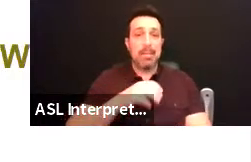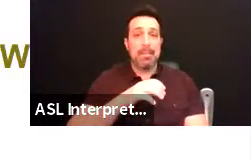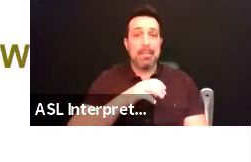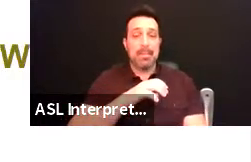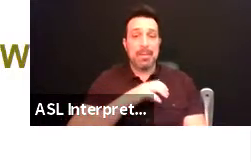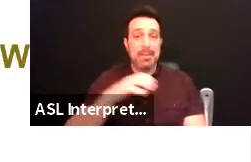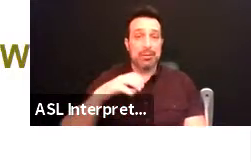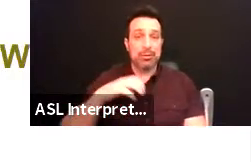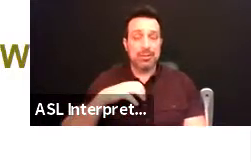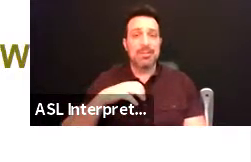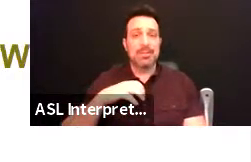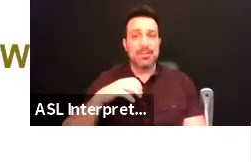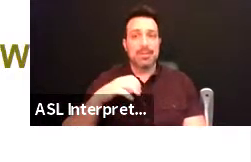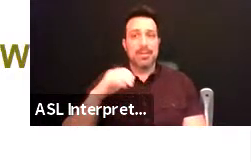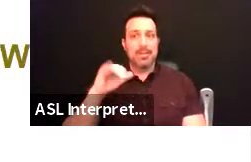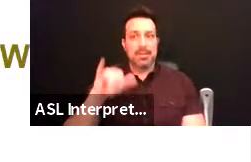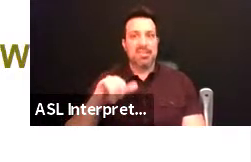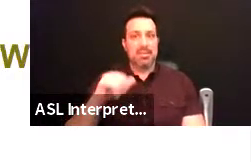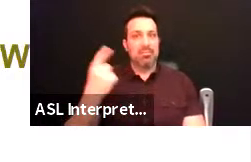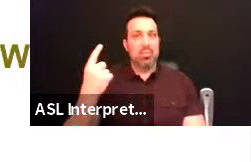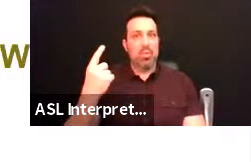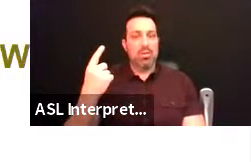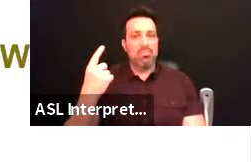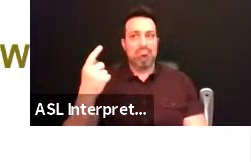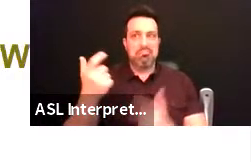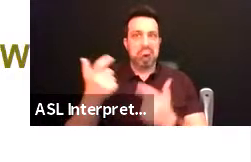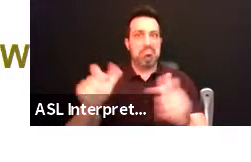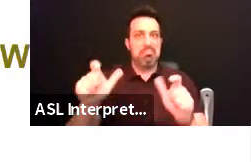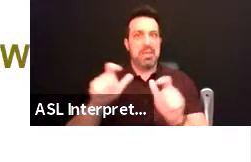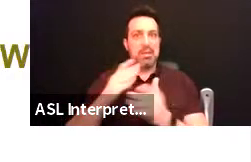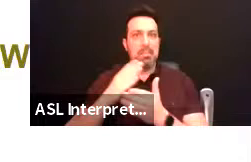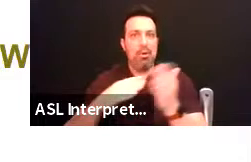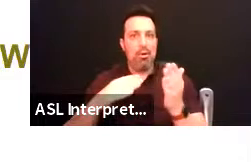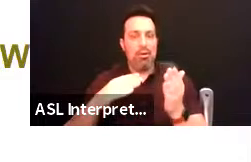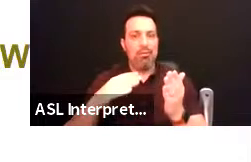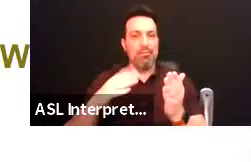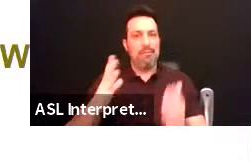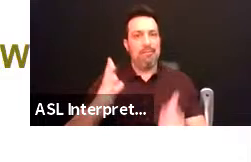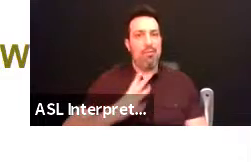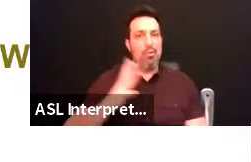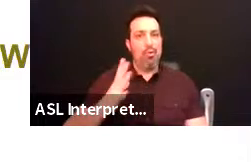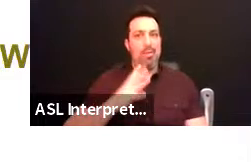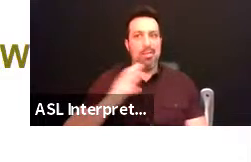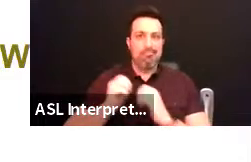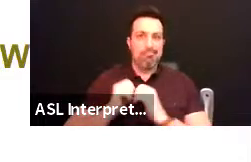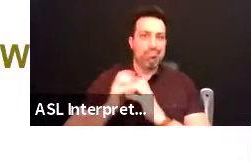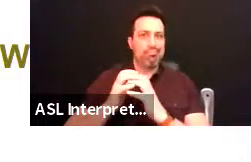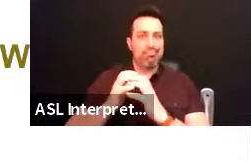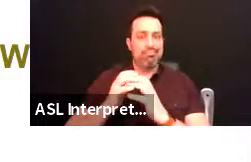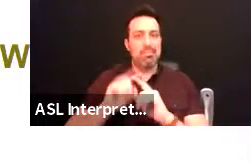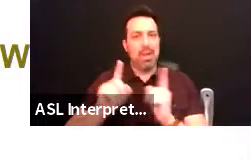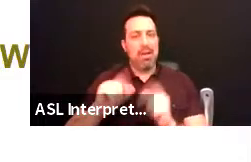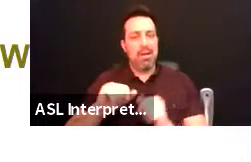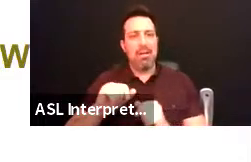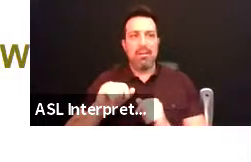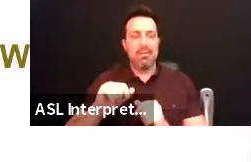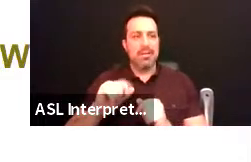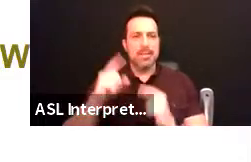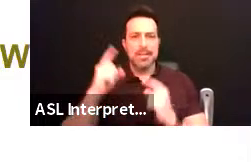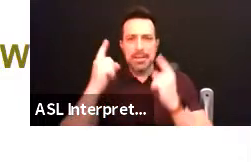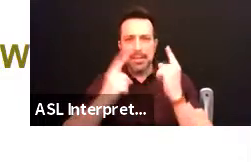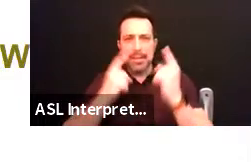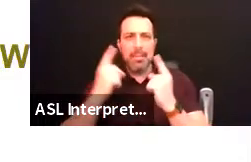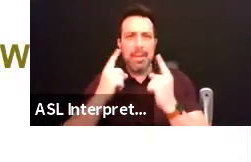commission was certainly one kind of a big part of formalizing that, but really to think